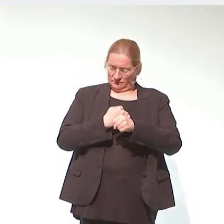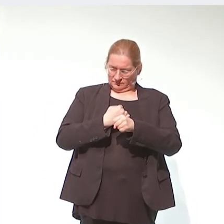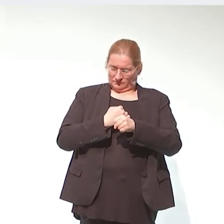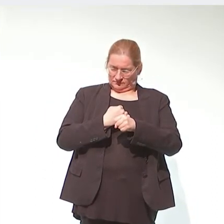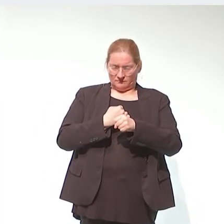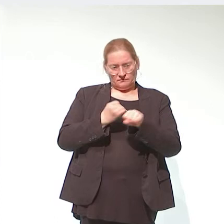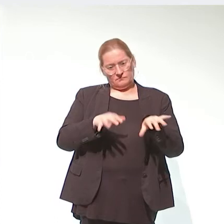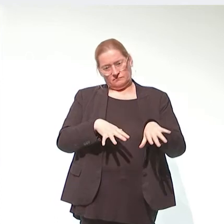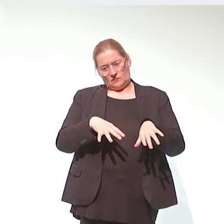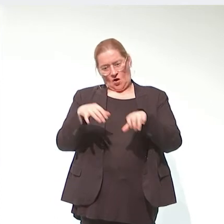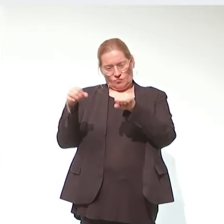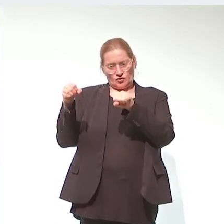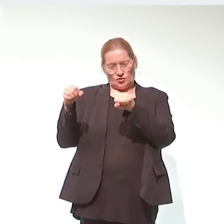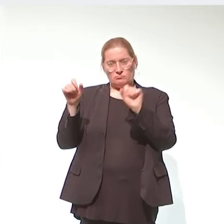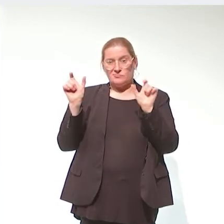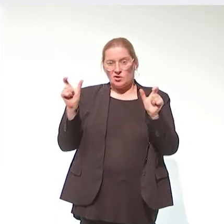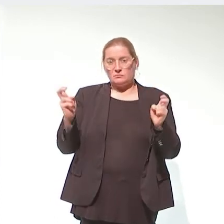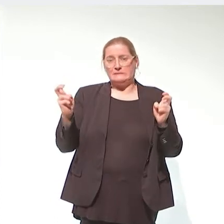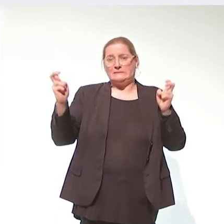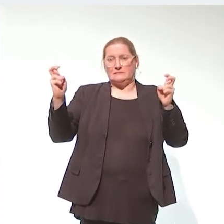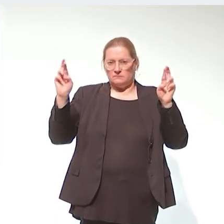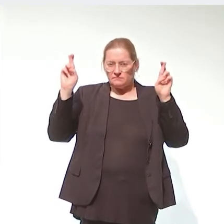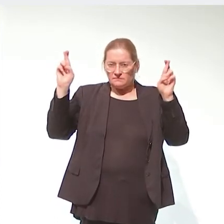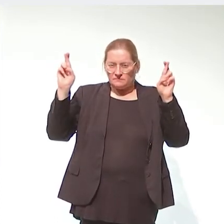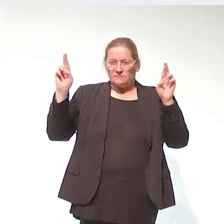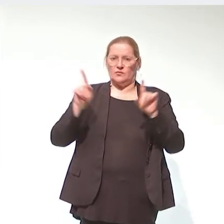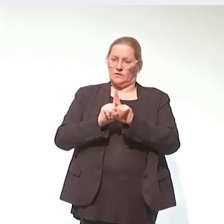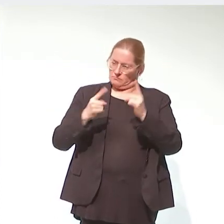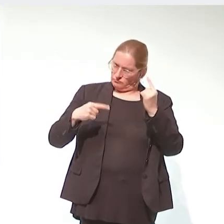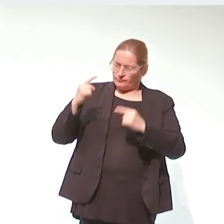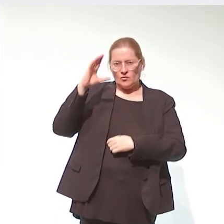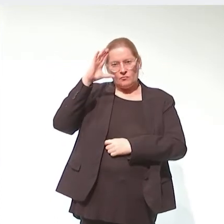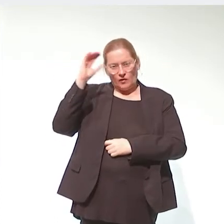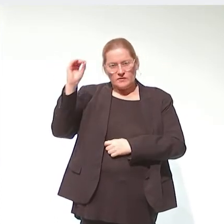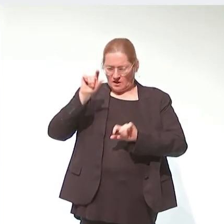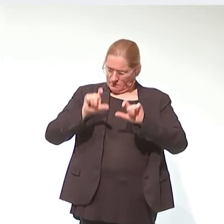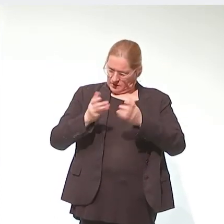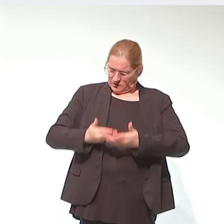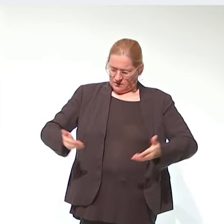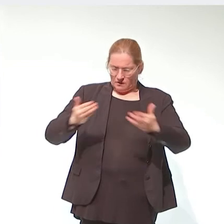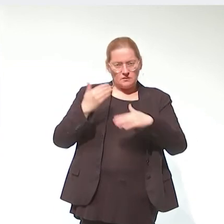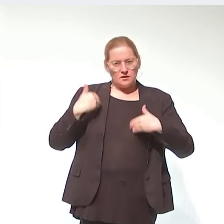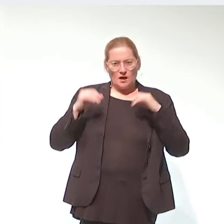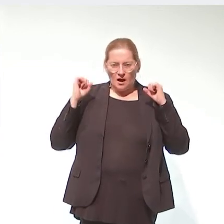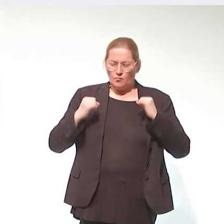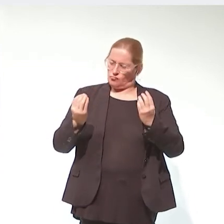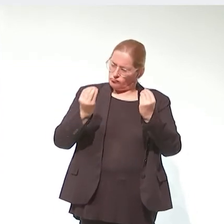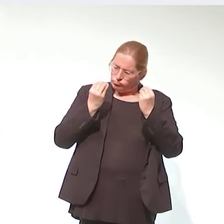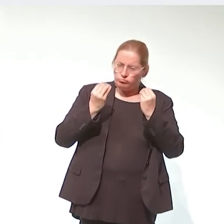students have in front of them. And by providing the proper training and proper consultancy to